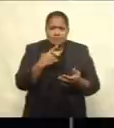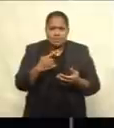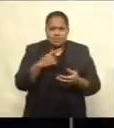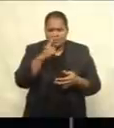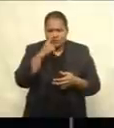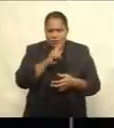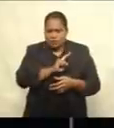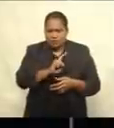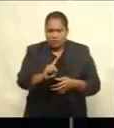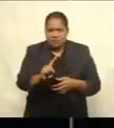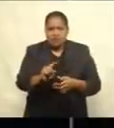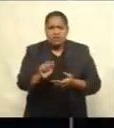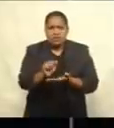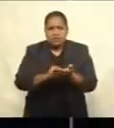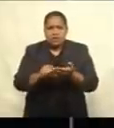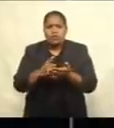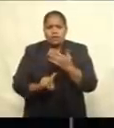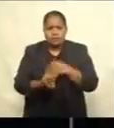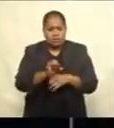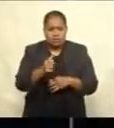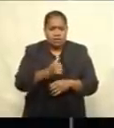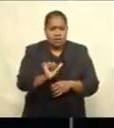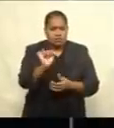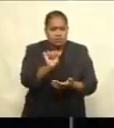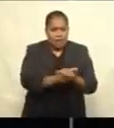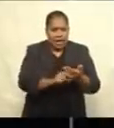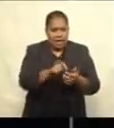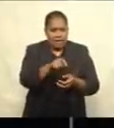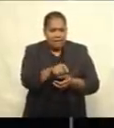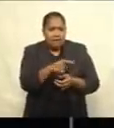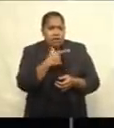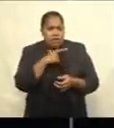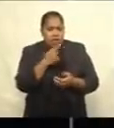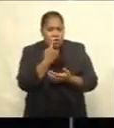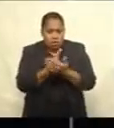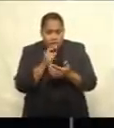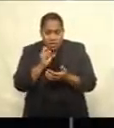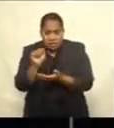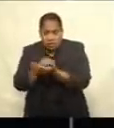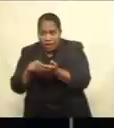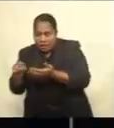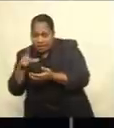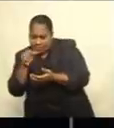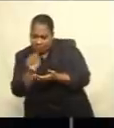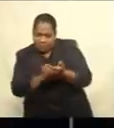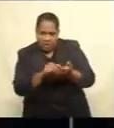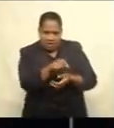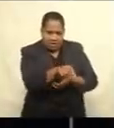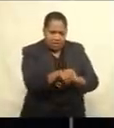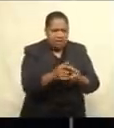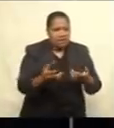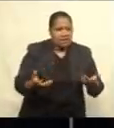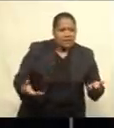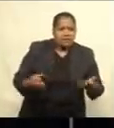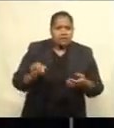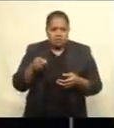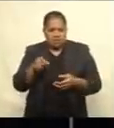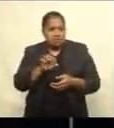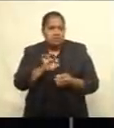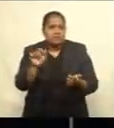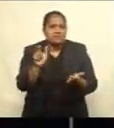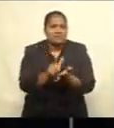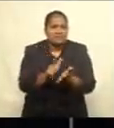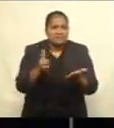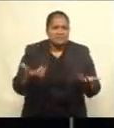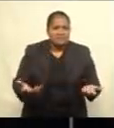being disallowed buying a particular food item unless they purchase other goods. Jeshulal reports apart from being illegal, the